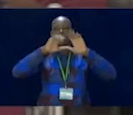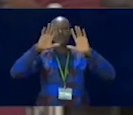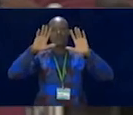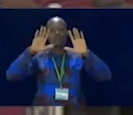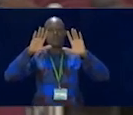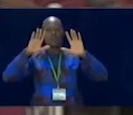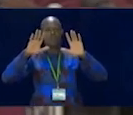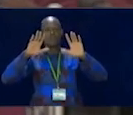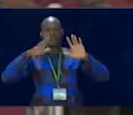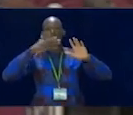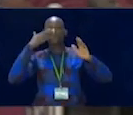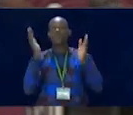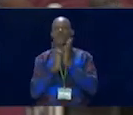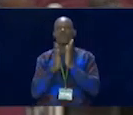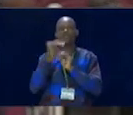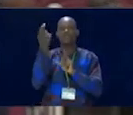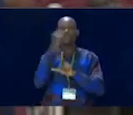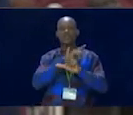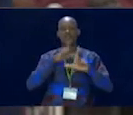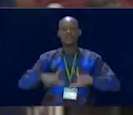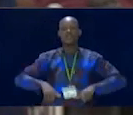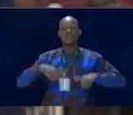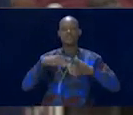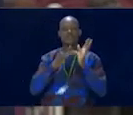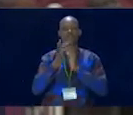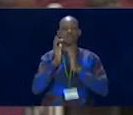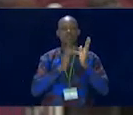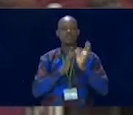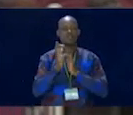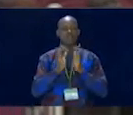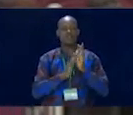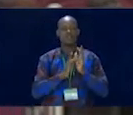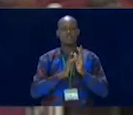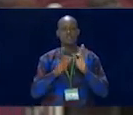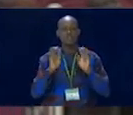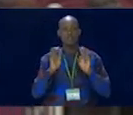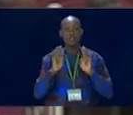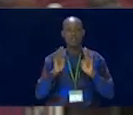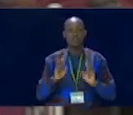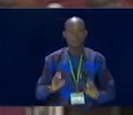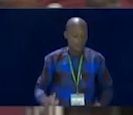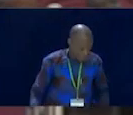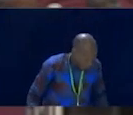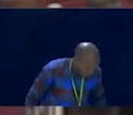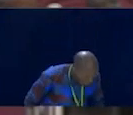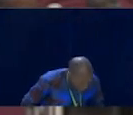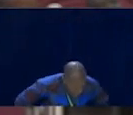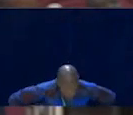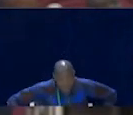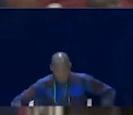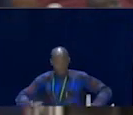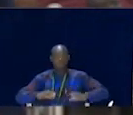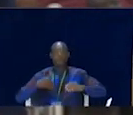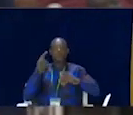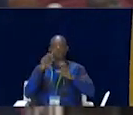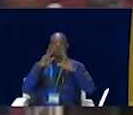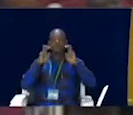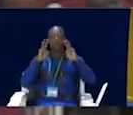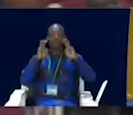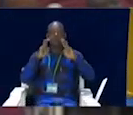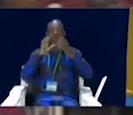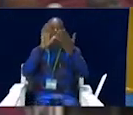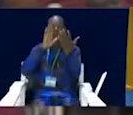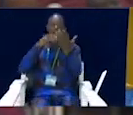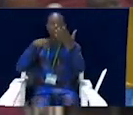Praise the living Jesus. The topic before me today is divine touch. And